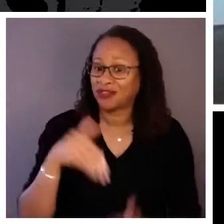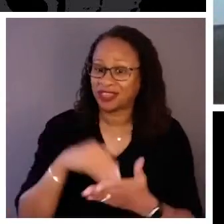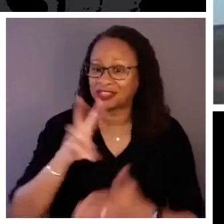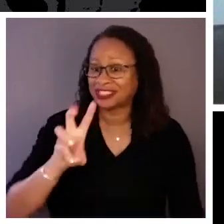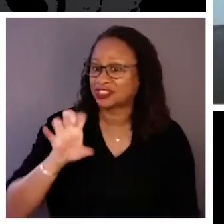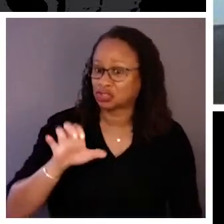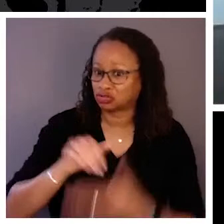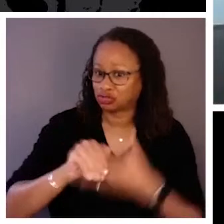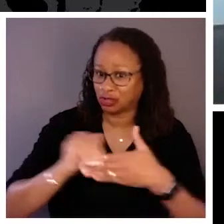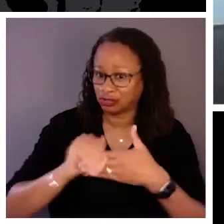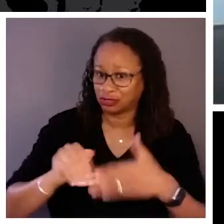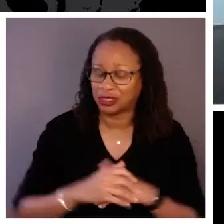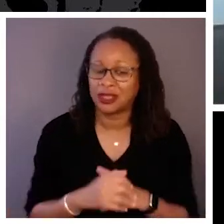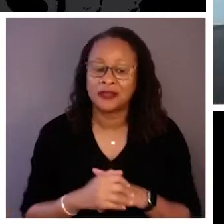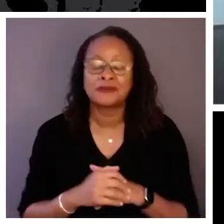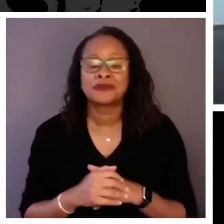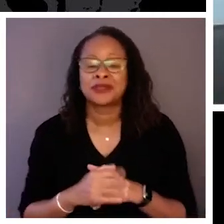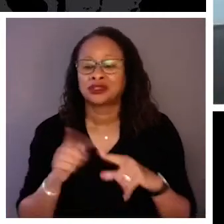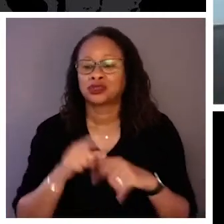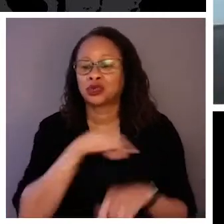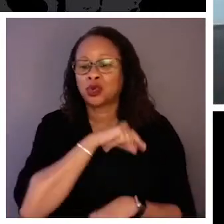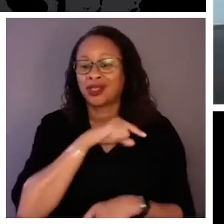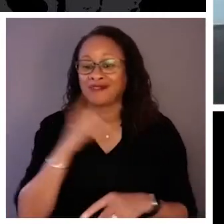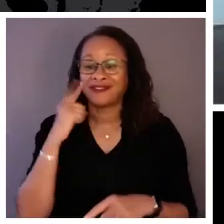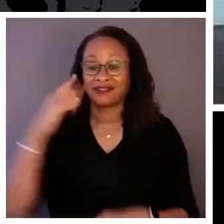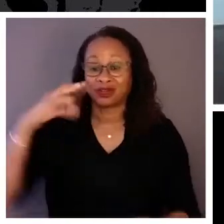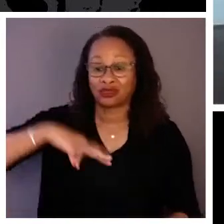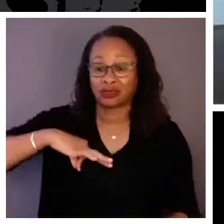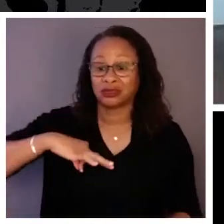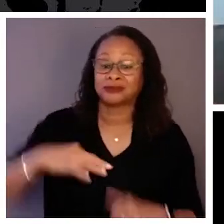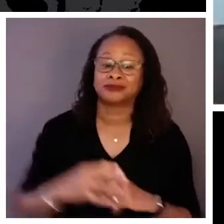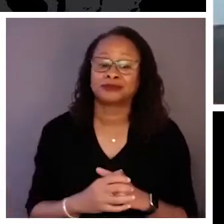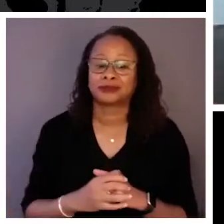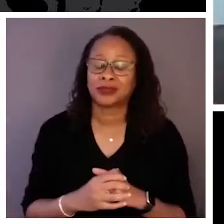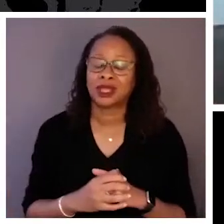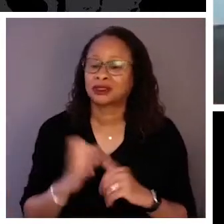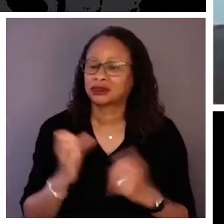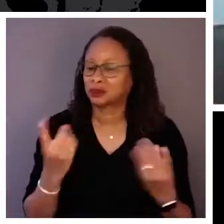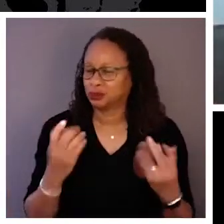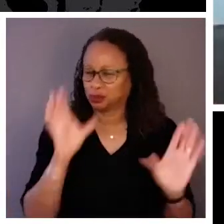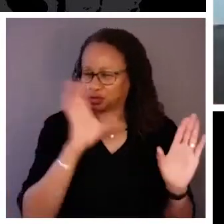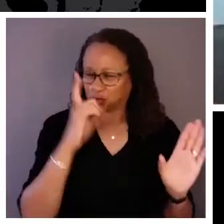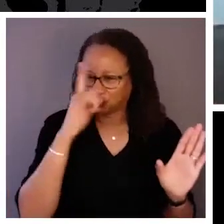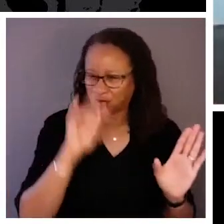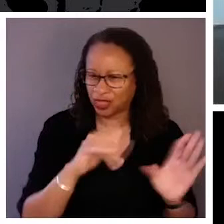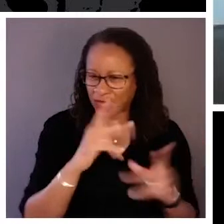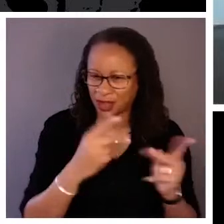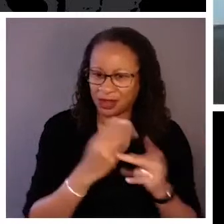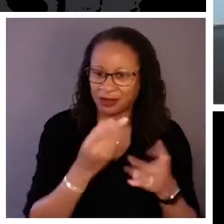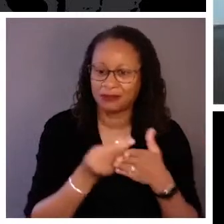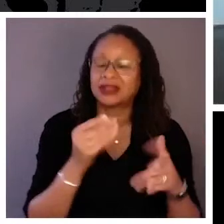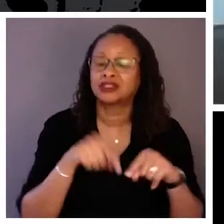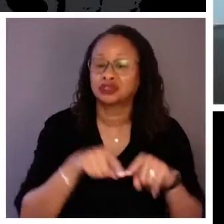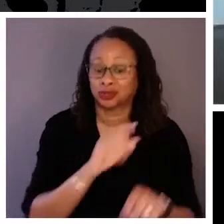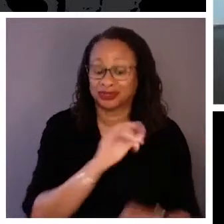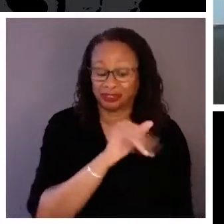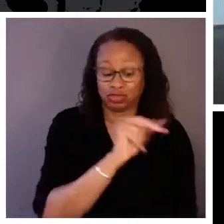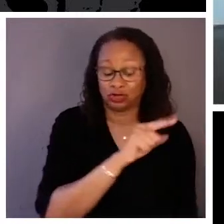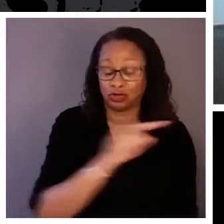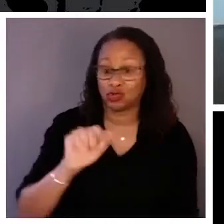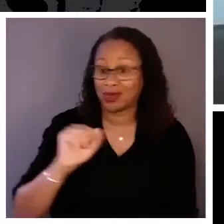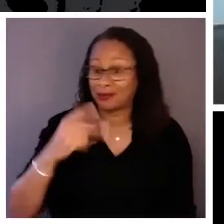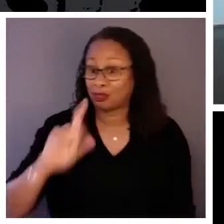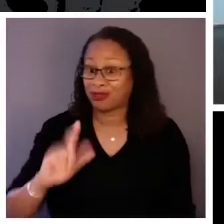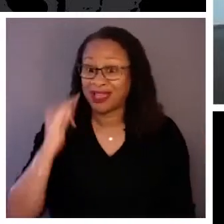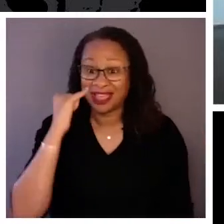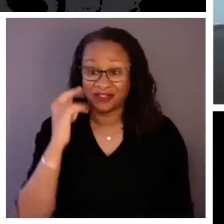$112,600 to qualify for credits. So be looking, if you're one of those people whom I've just described,